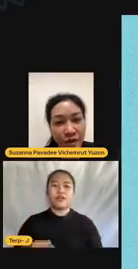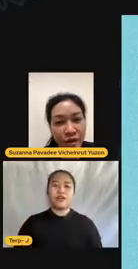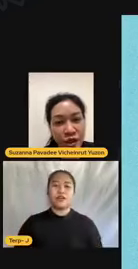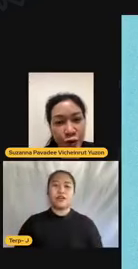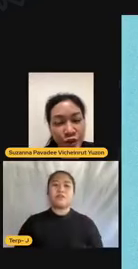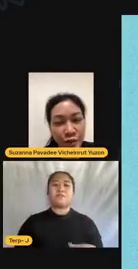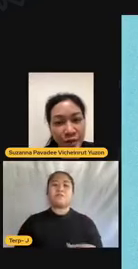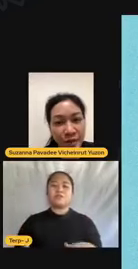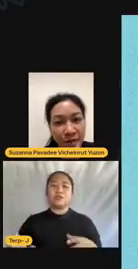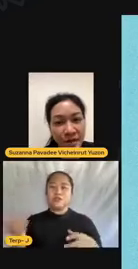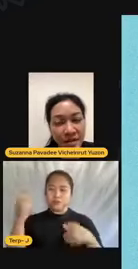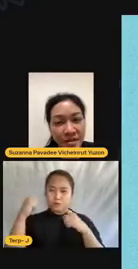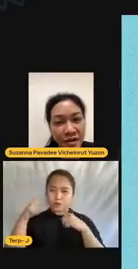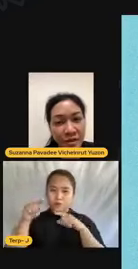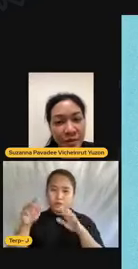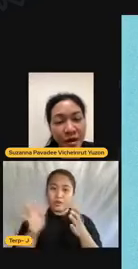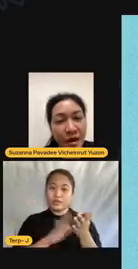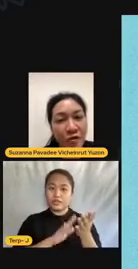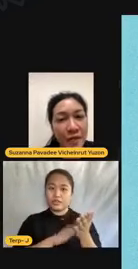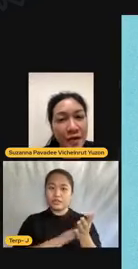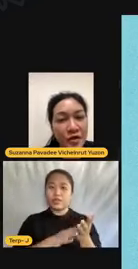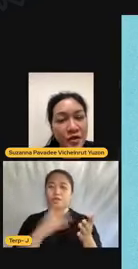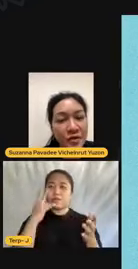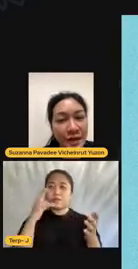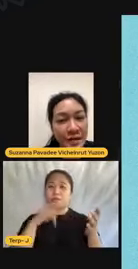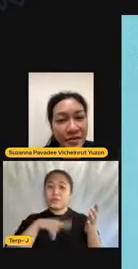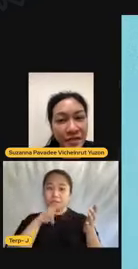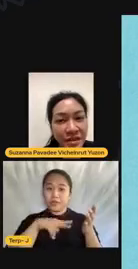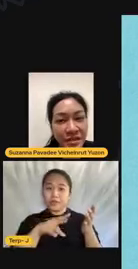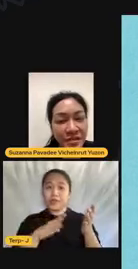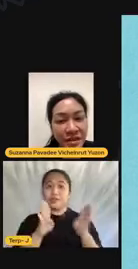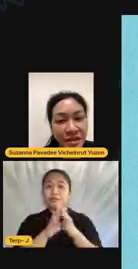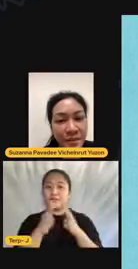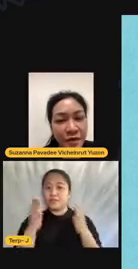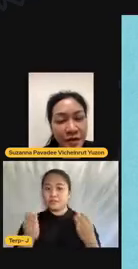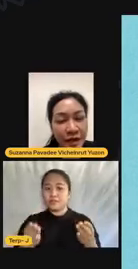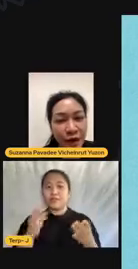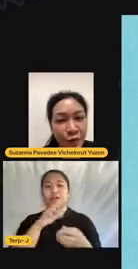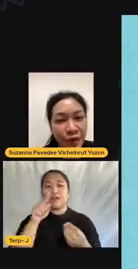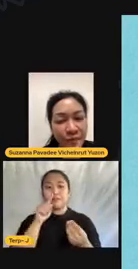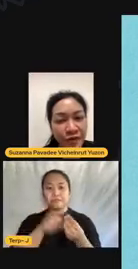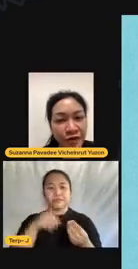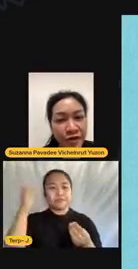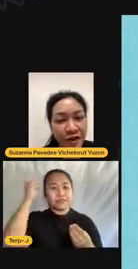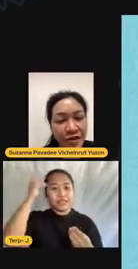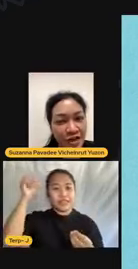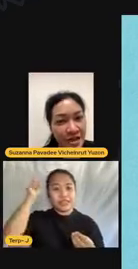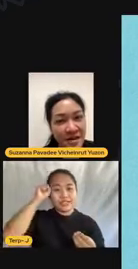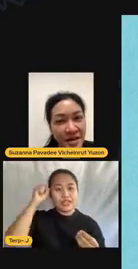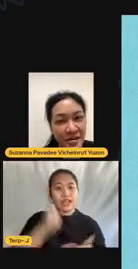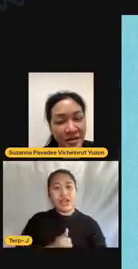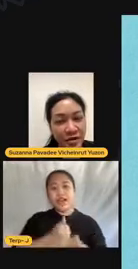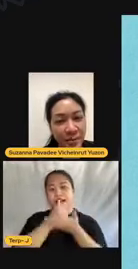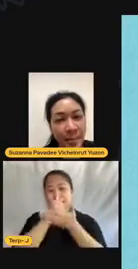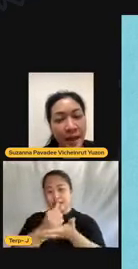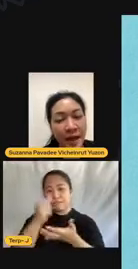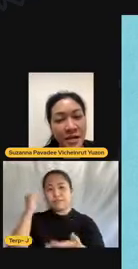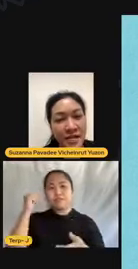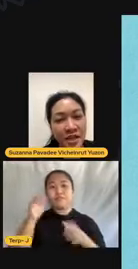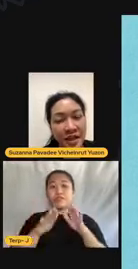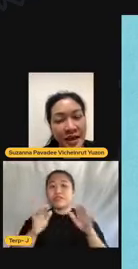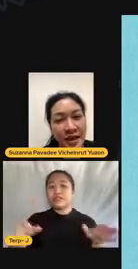read a book, a children's book about Down syndrome. We might do some activities to help them further understand Down